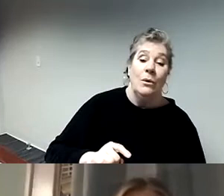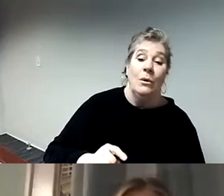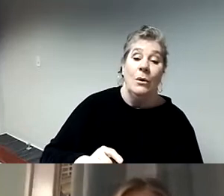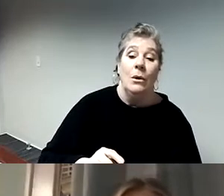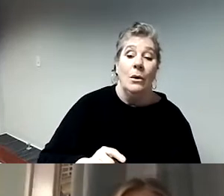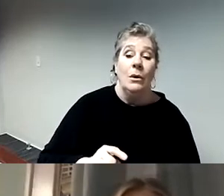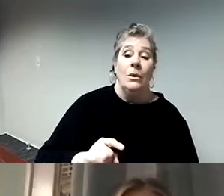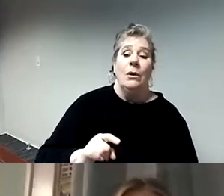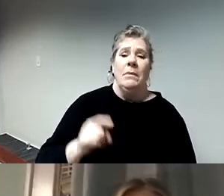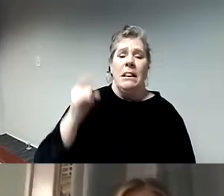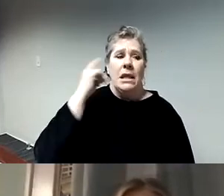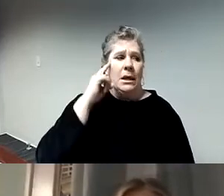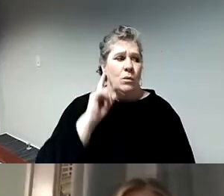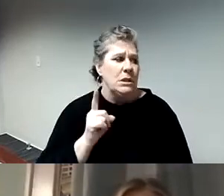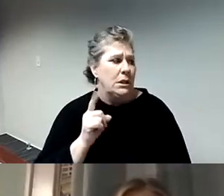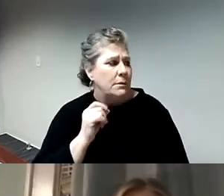let me think.